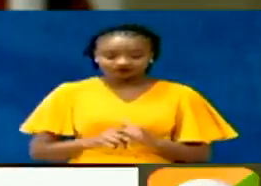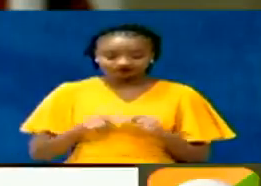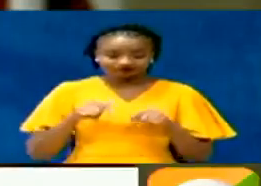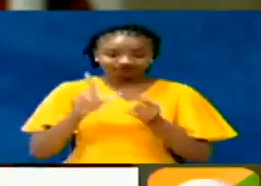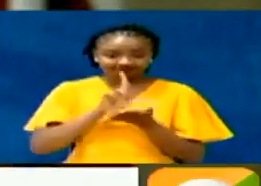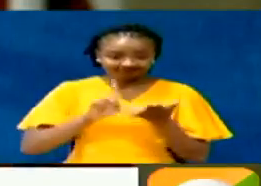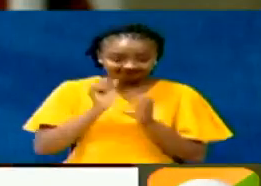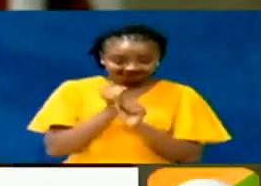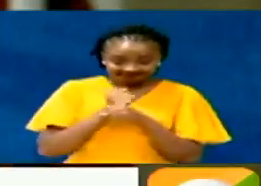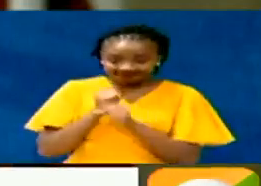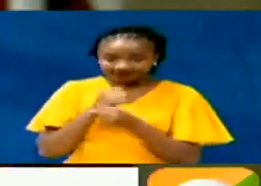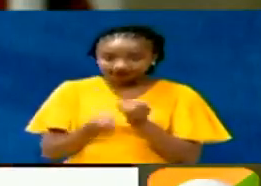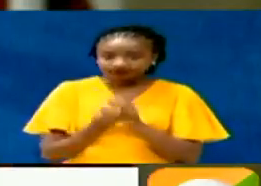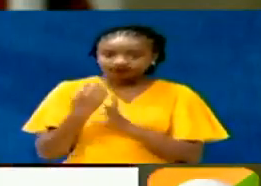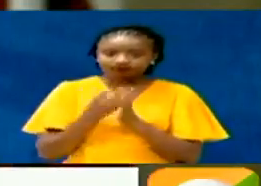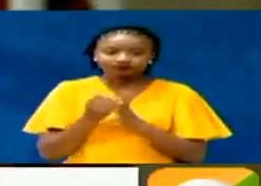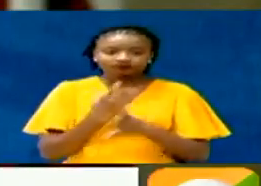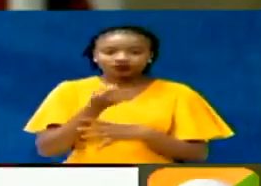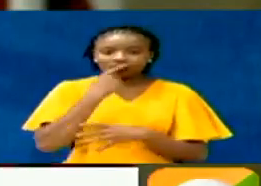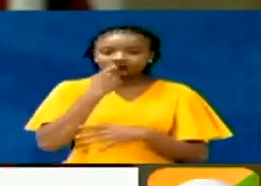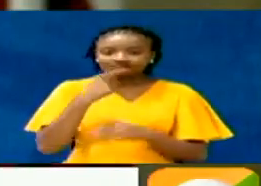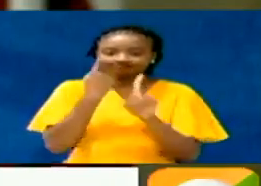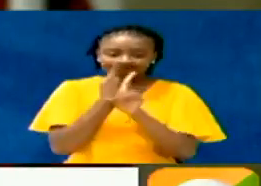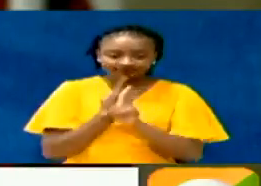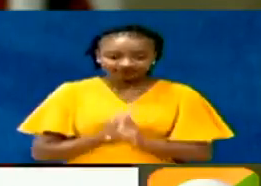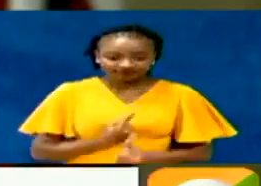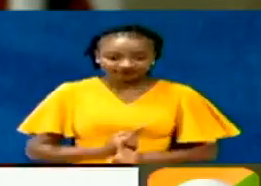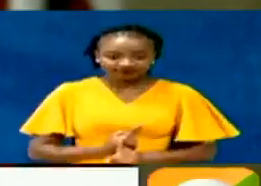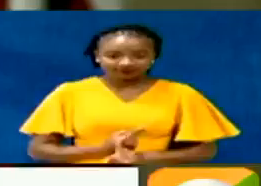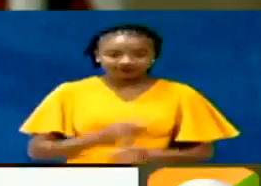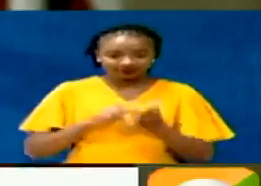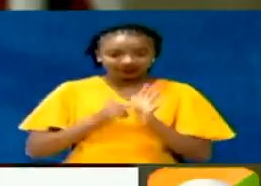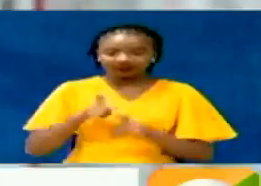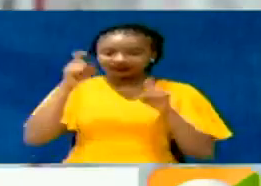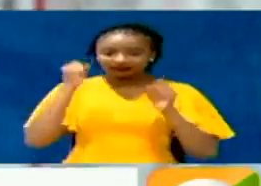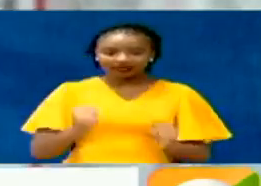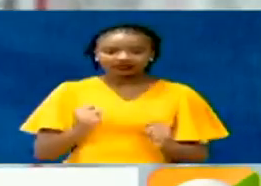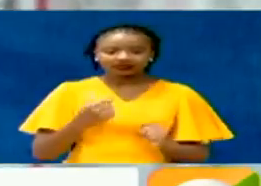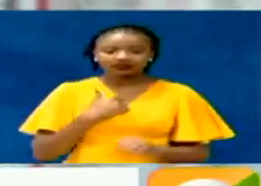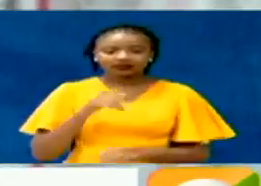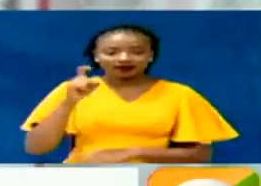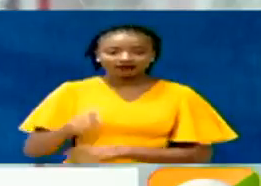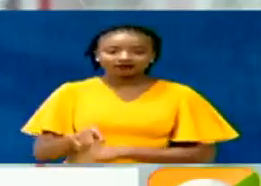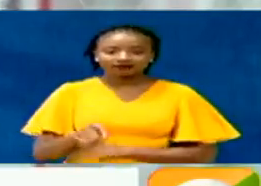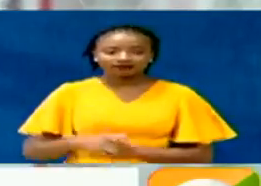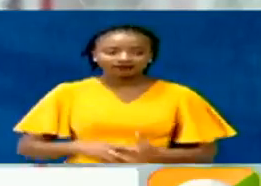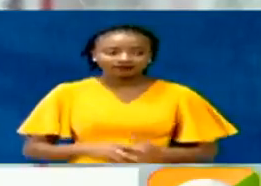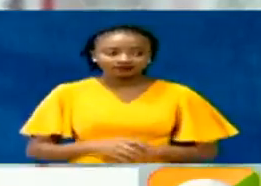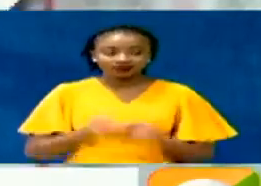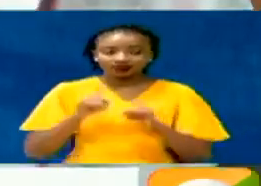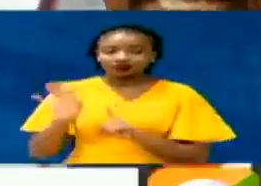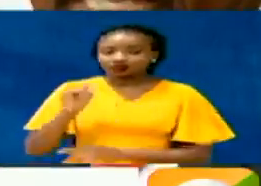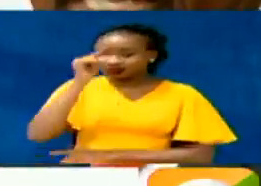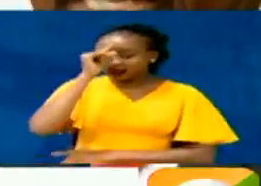production, local manufacturing of pharmaceutical commodities and products is an absolute must. The government, Kagwe further